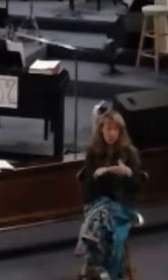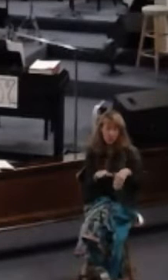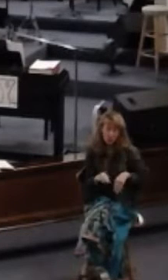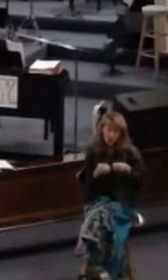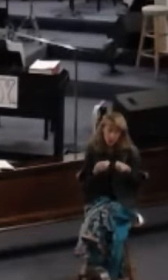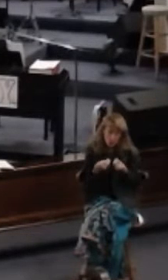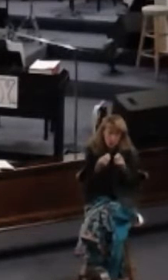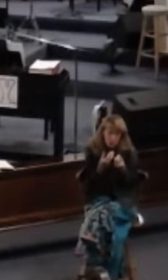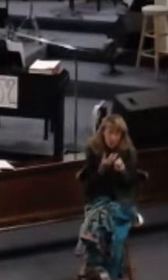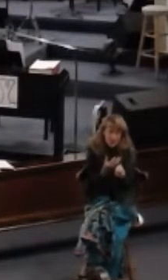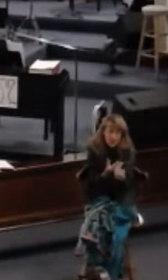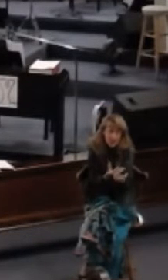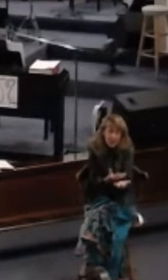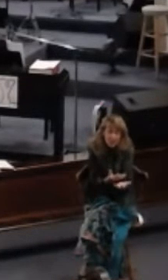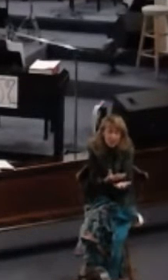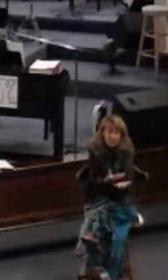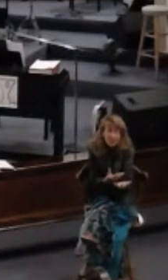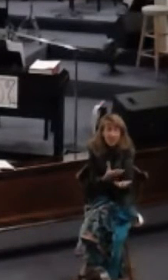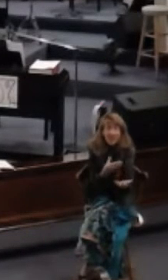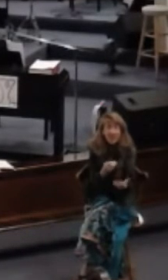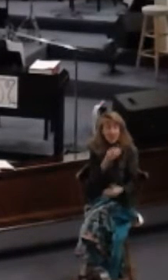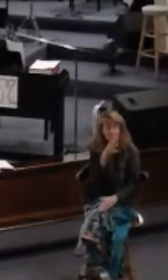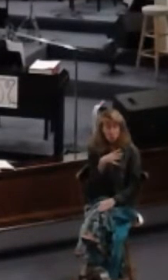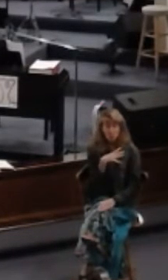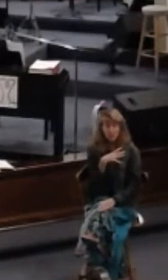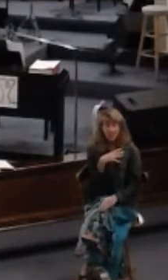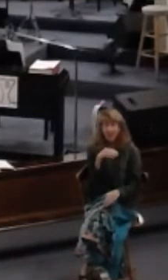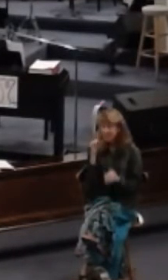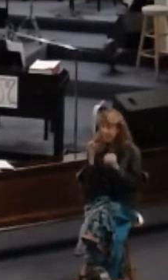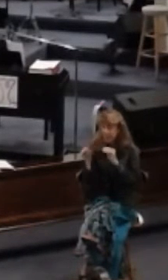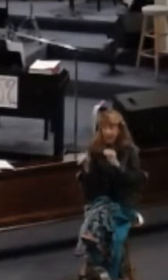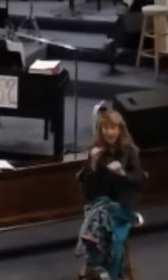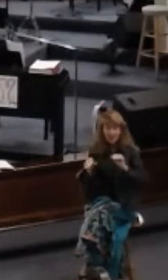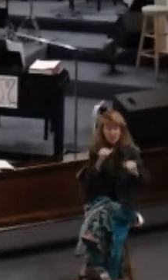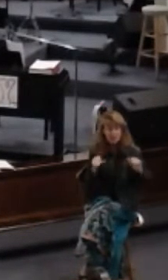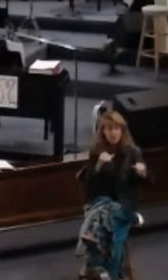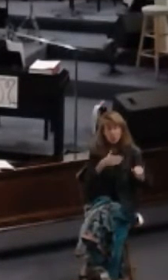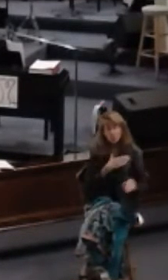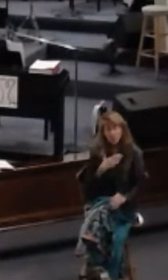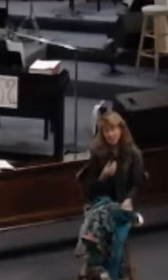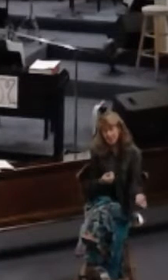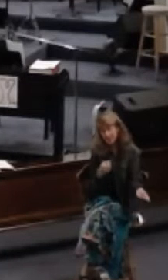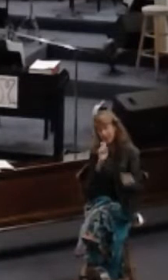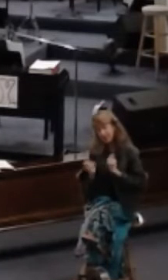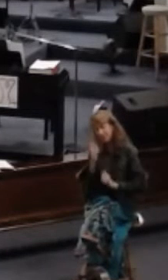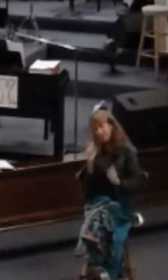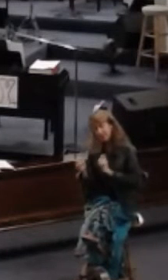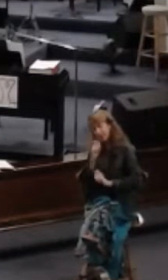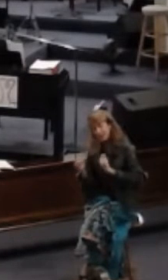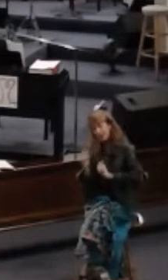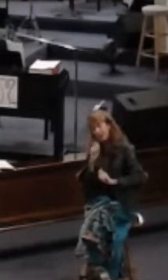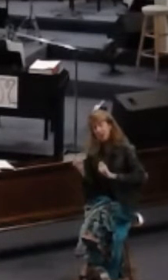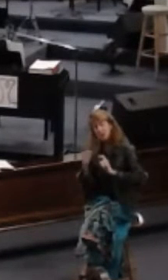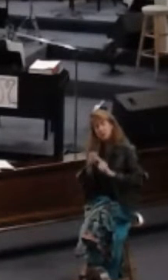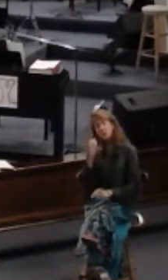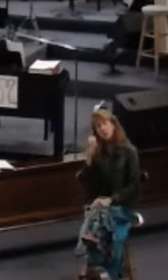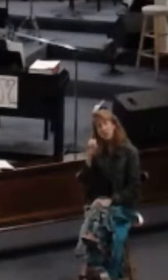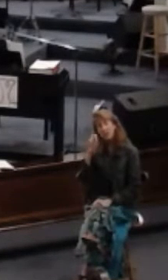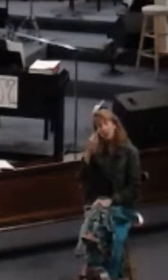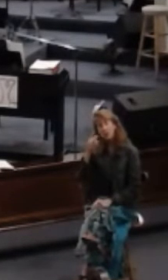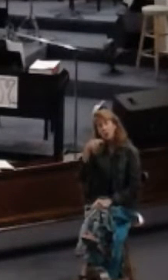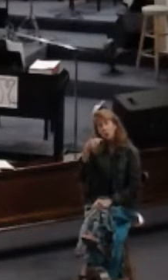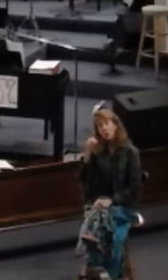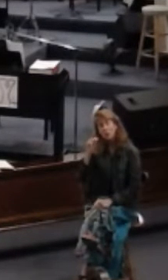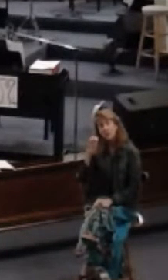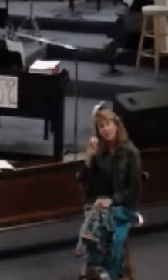generosity, she'd asked the Lord to shower the orphanage with gifts. He was touched by the letter, but he was even